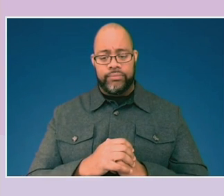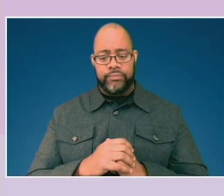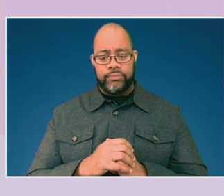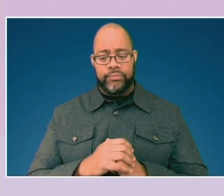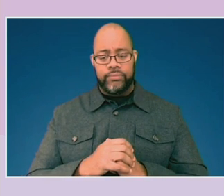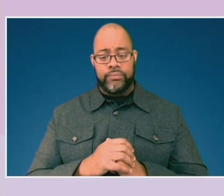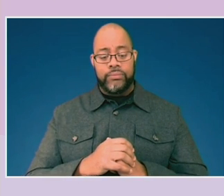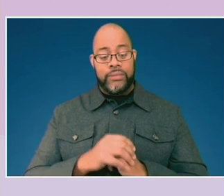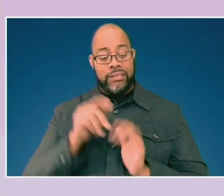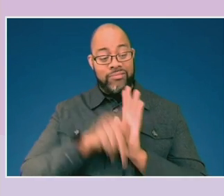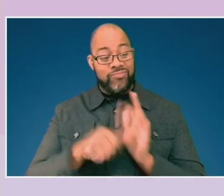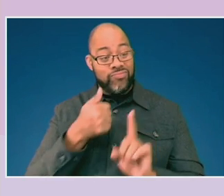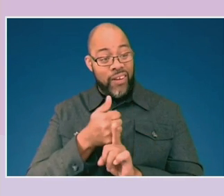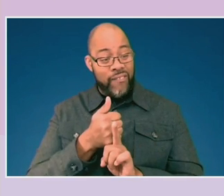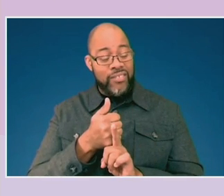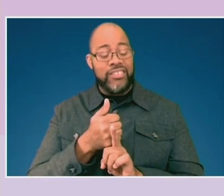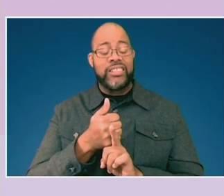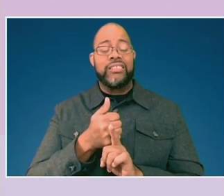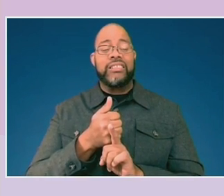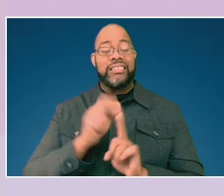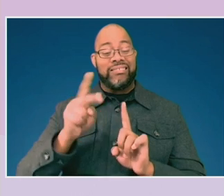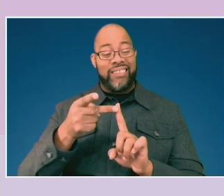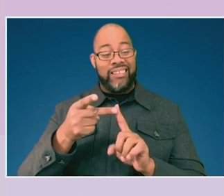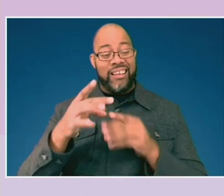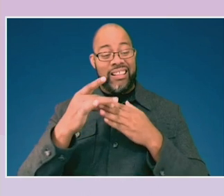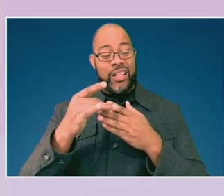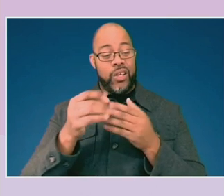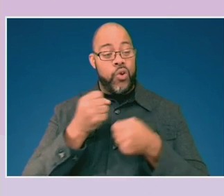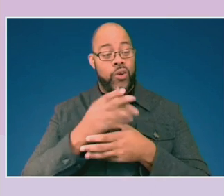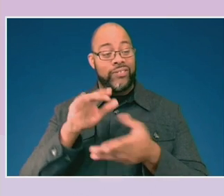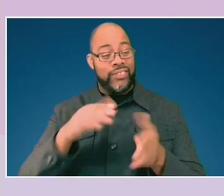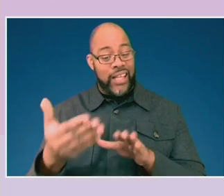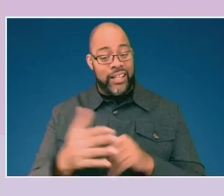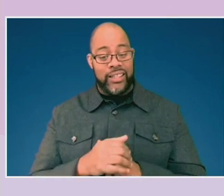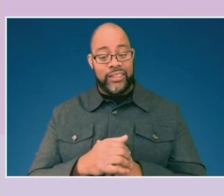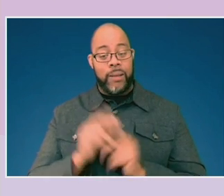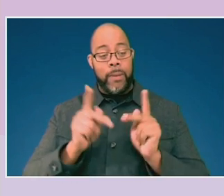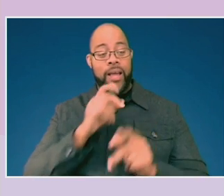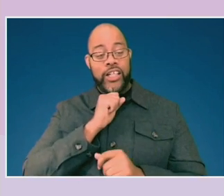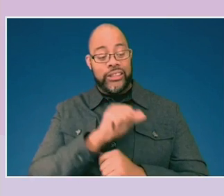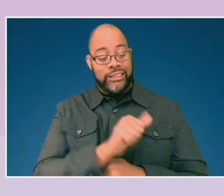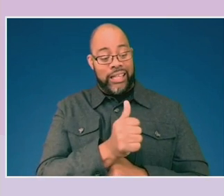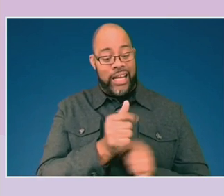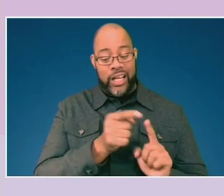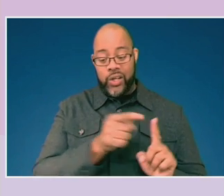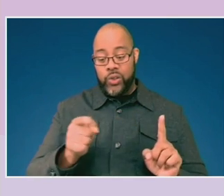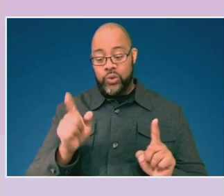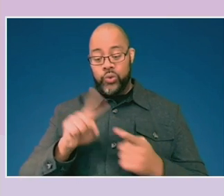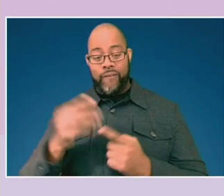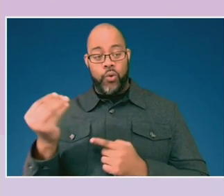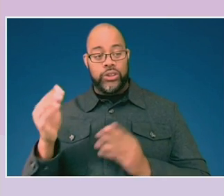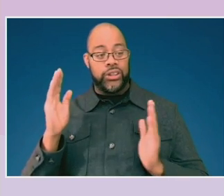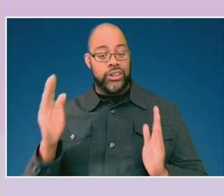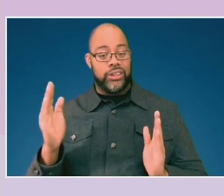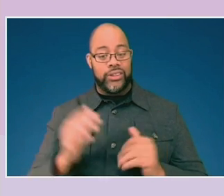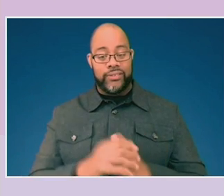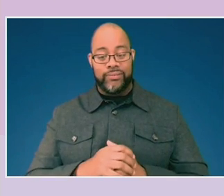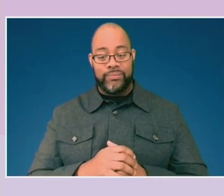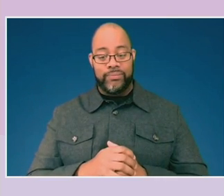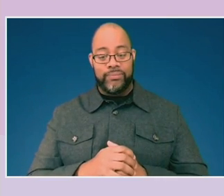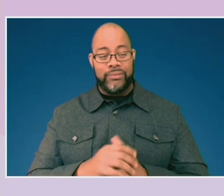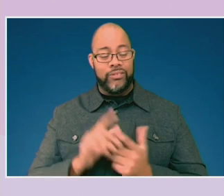Suicide is the second leading cause of death for people ages 10 through 14. That's